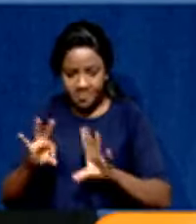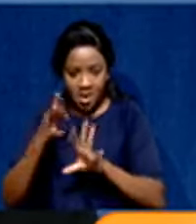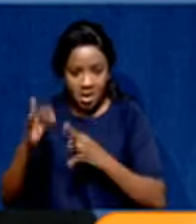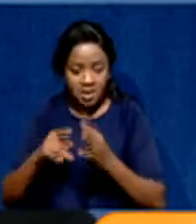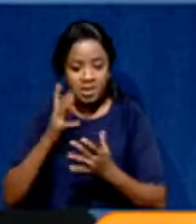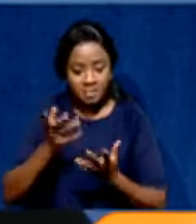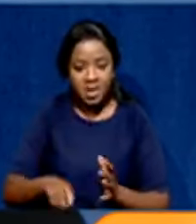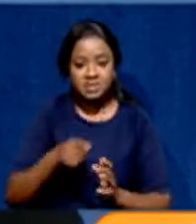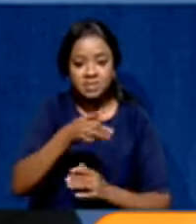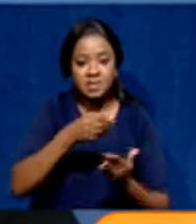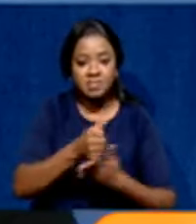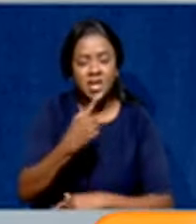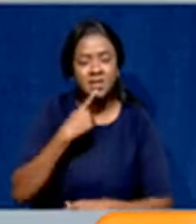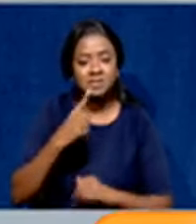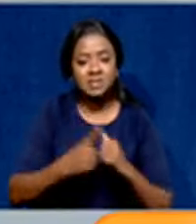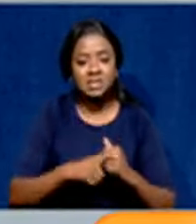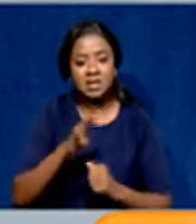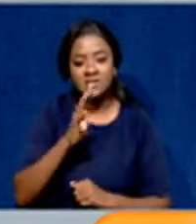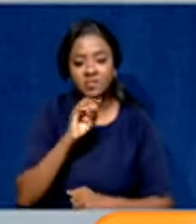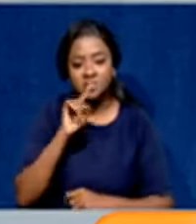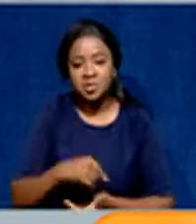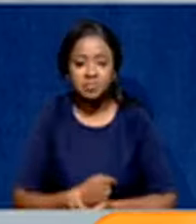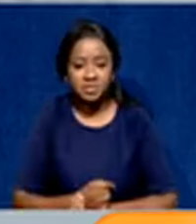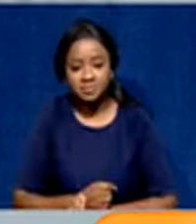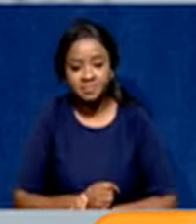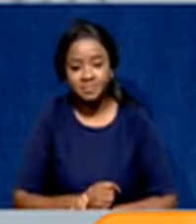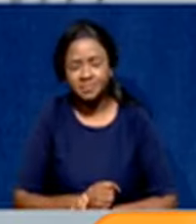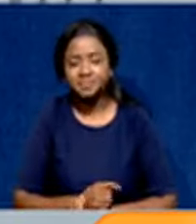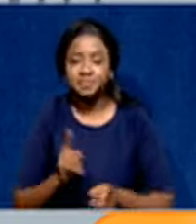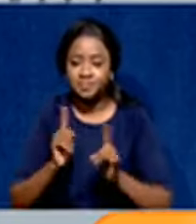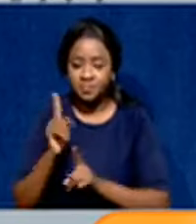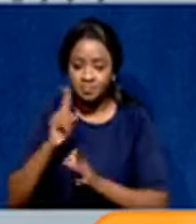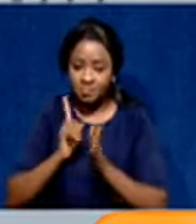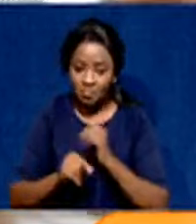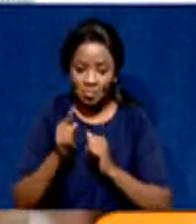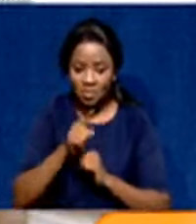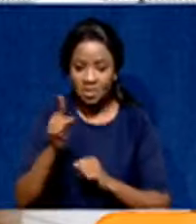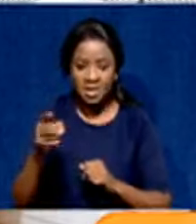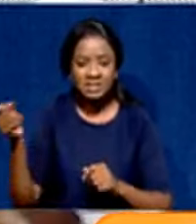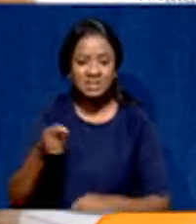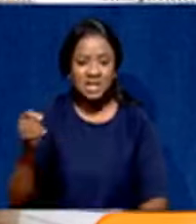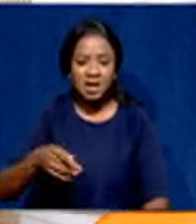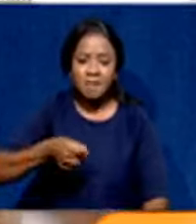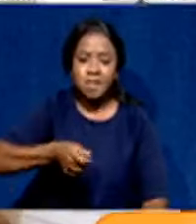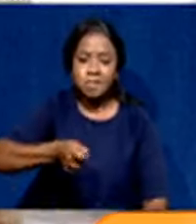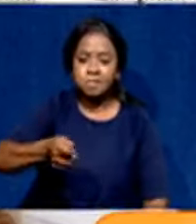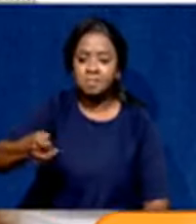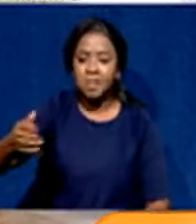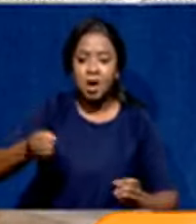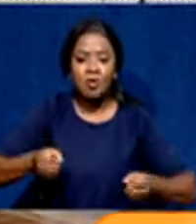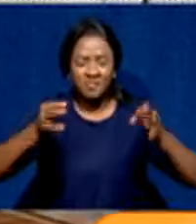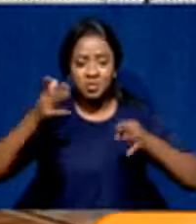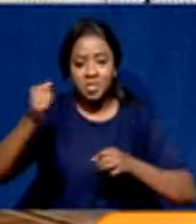paid 640,000. KECOBO also criticized what it deemed as exorbitant salaries and allowances for officials